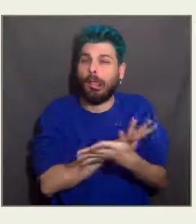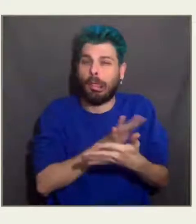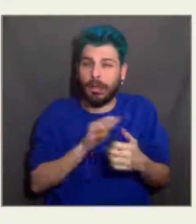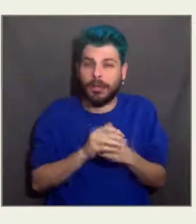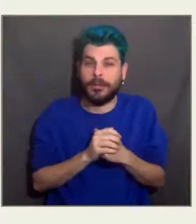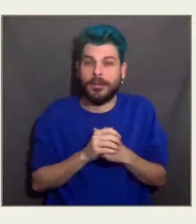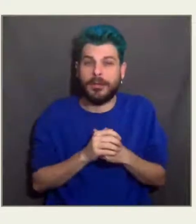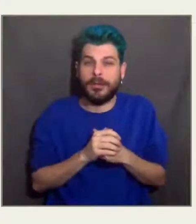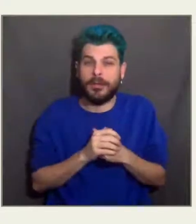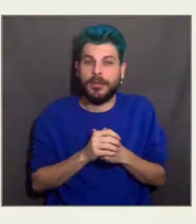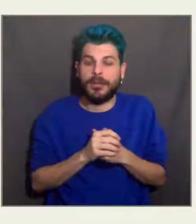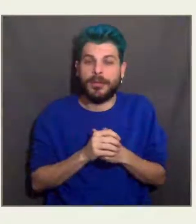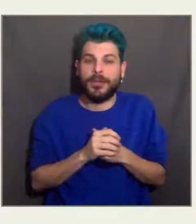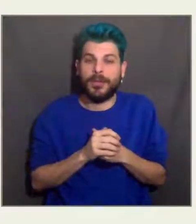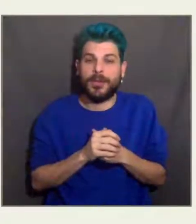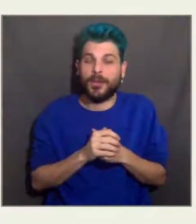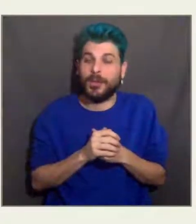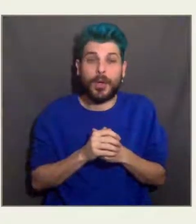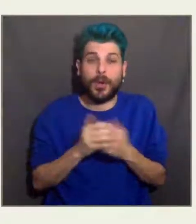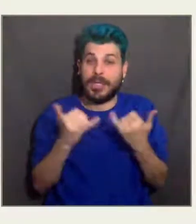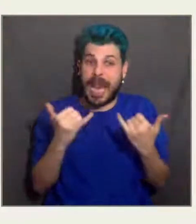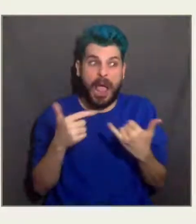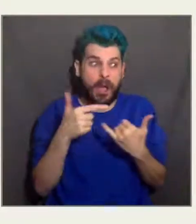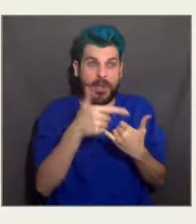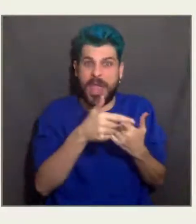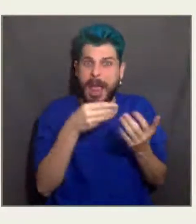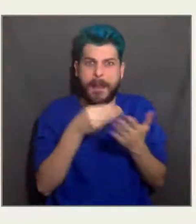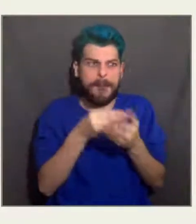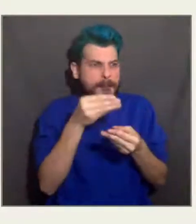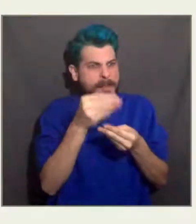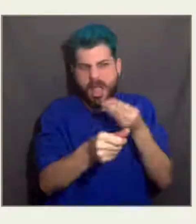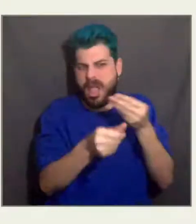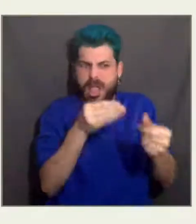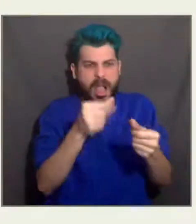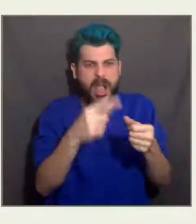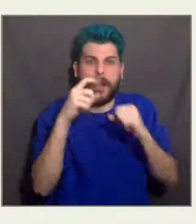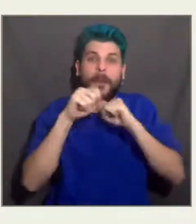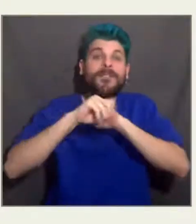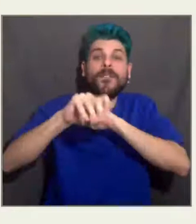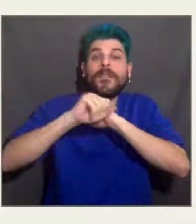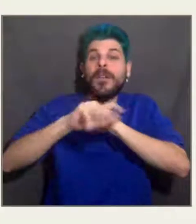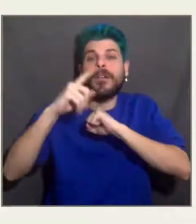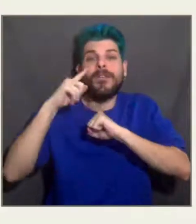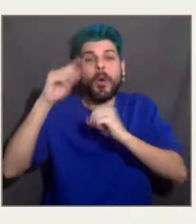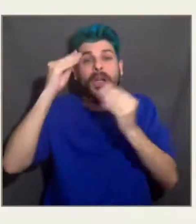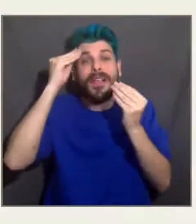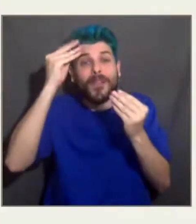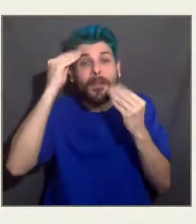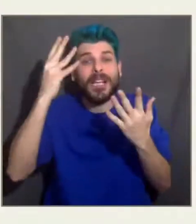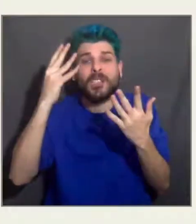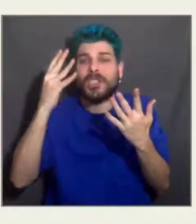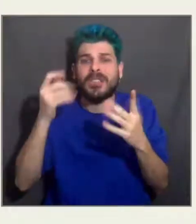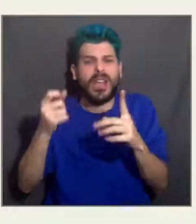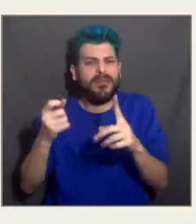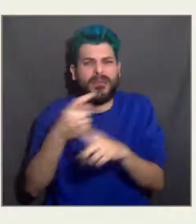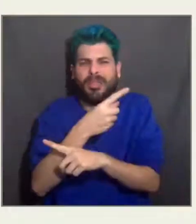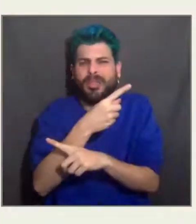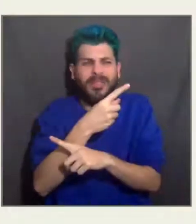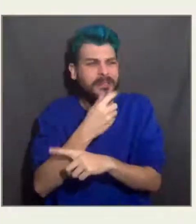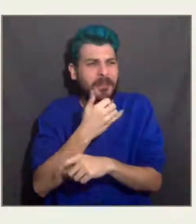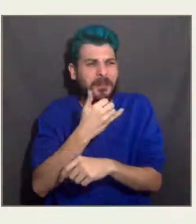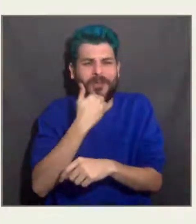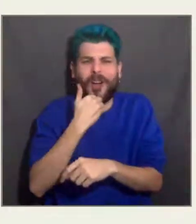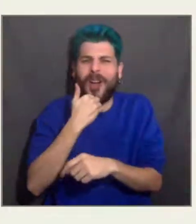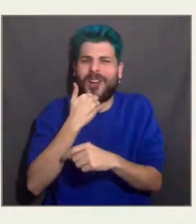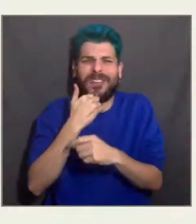our airwaves and our digital ads with misleading at best ads and